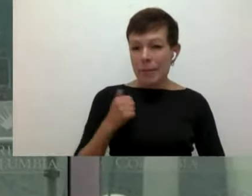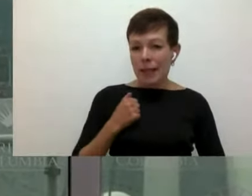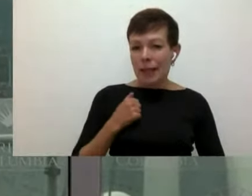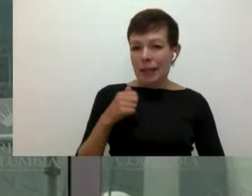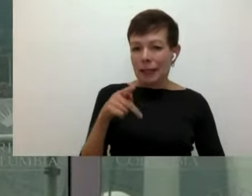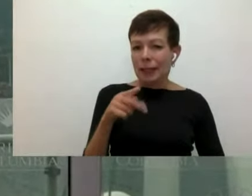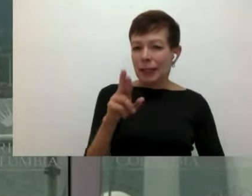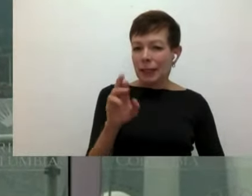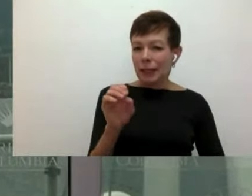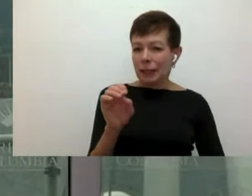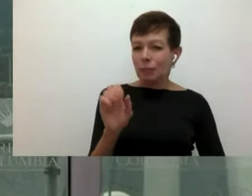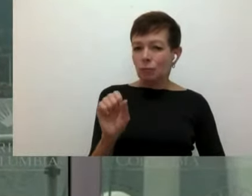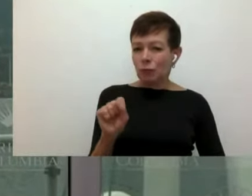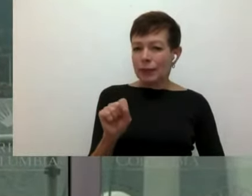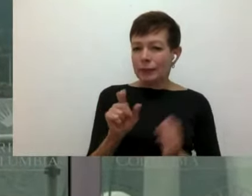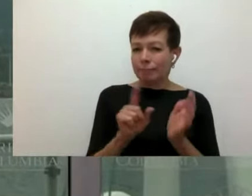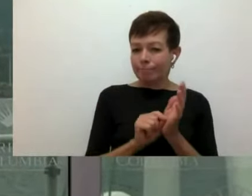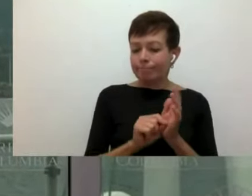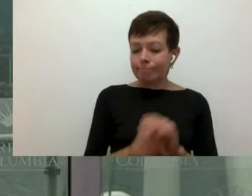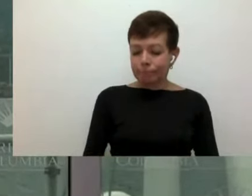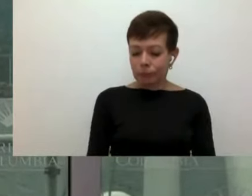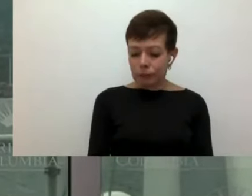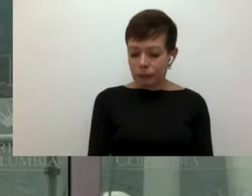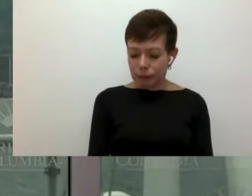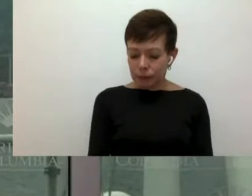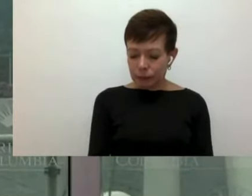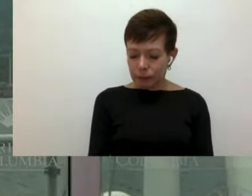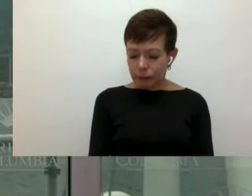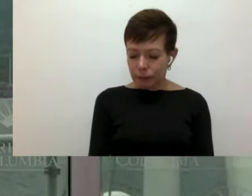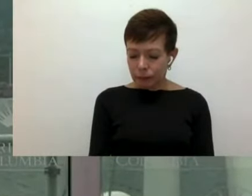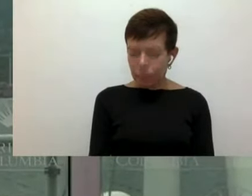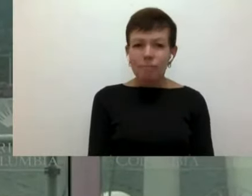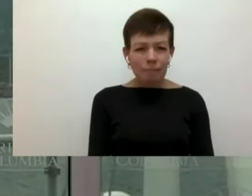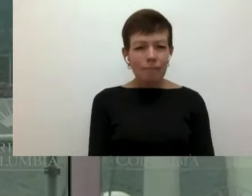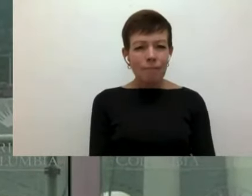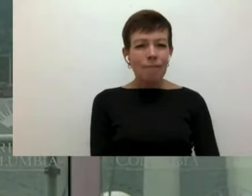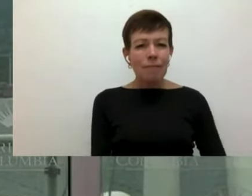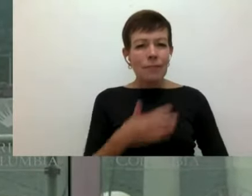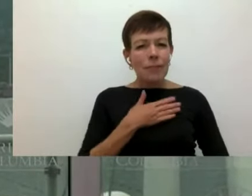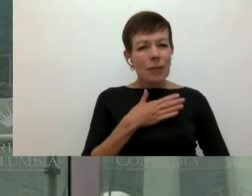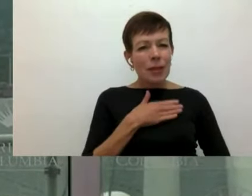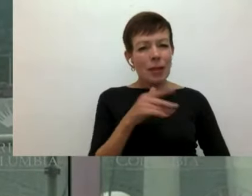Next question will be from Dirk Meissner from Canadian Press.